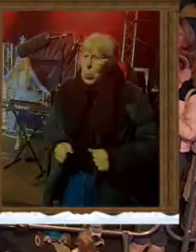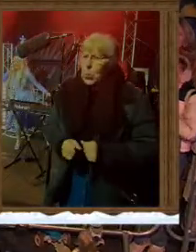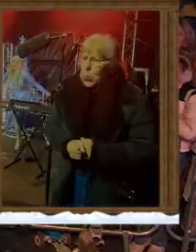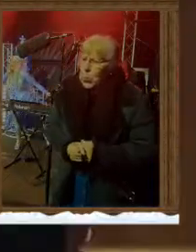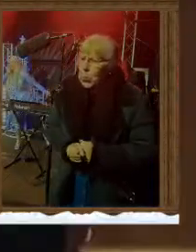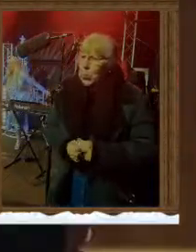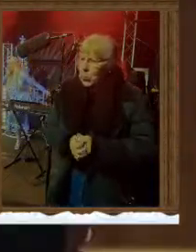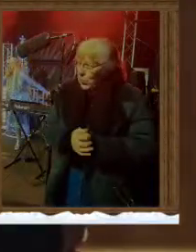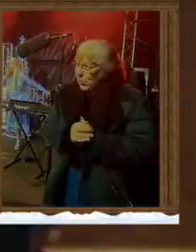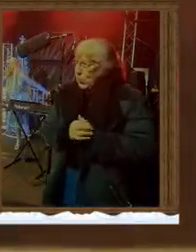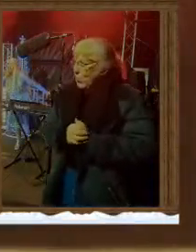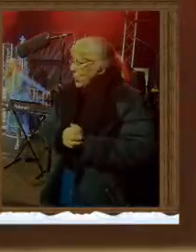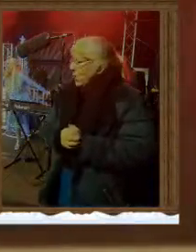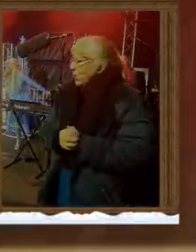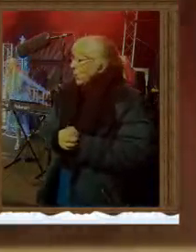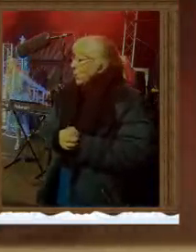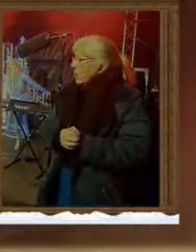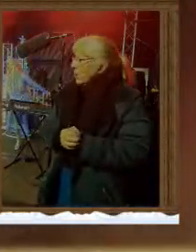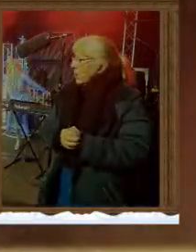Oh, my.